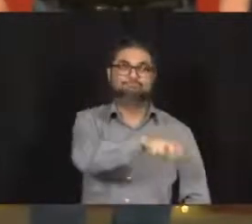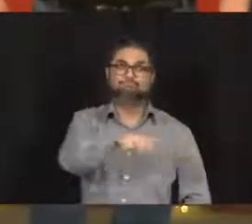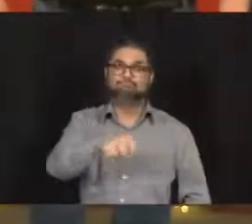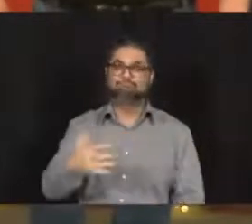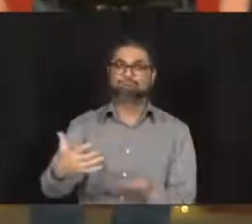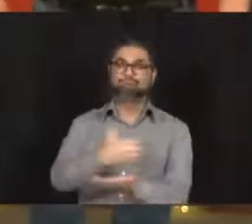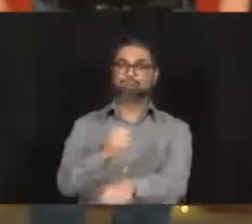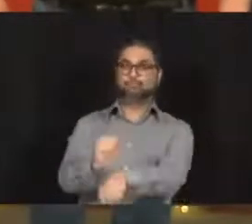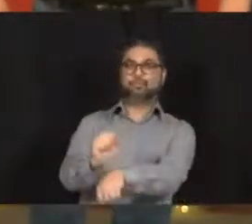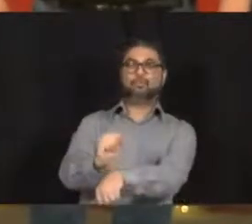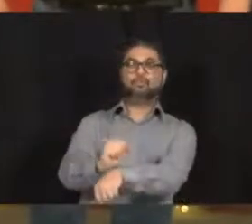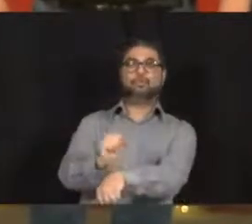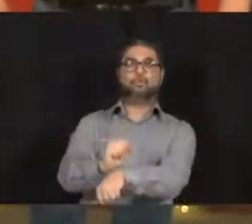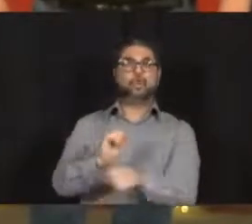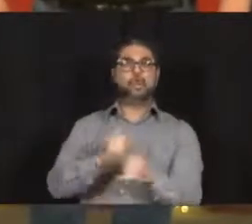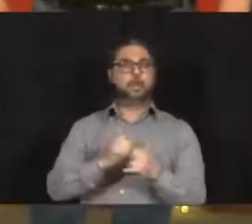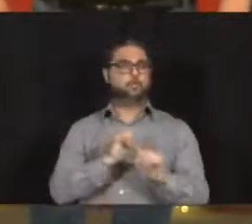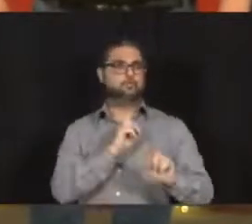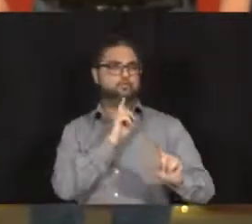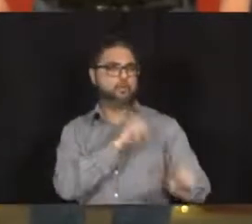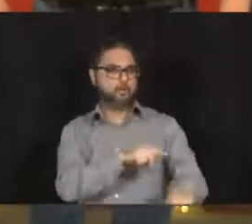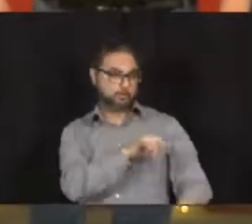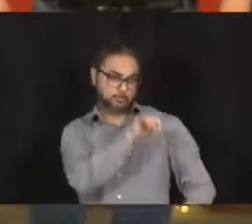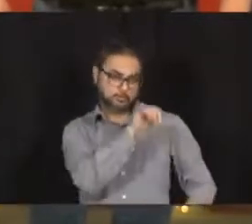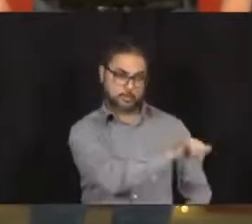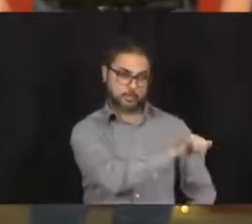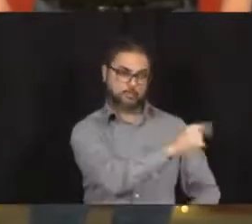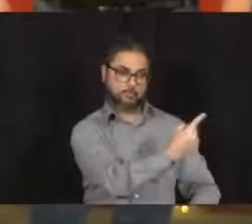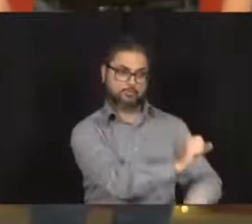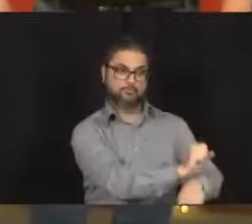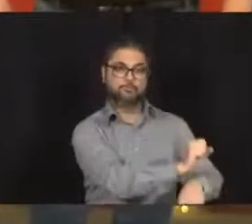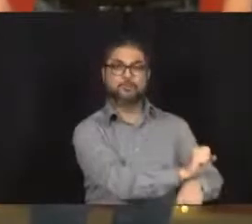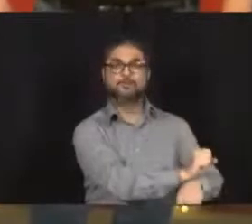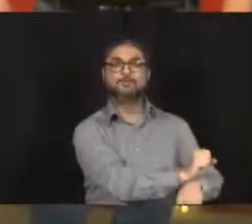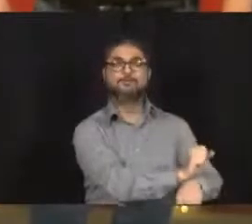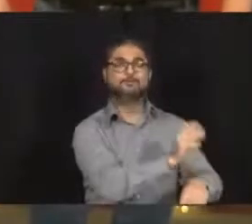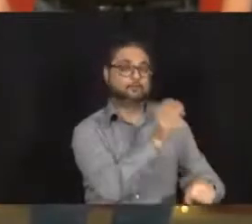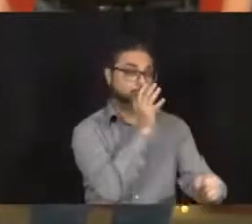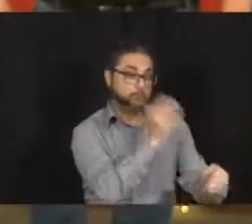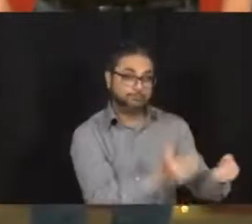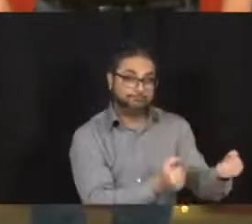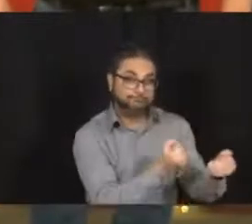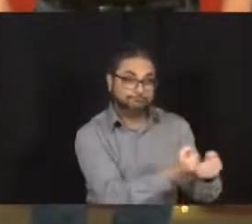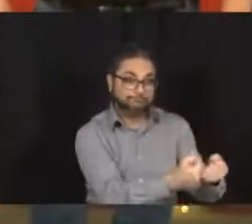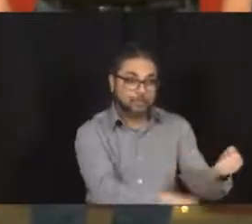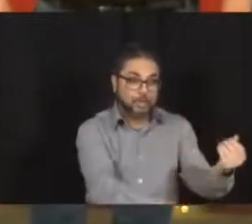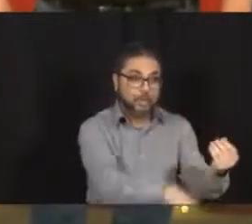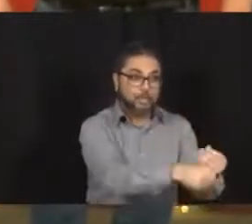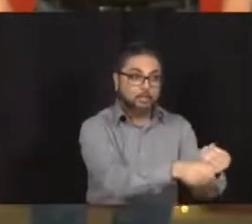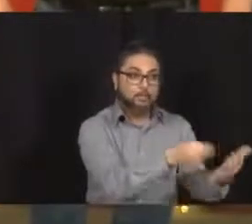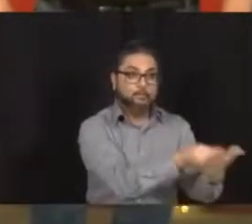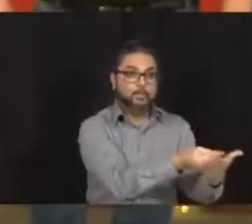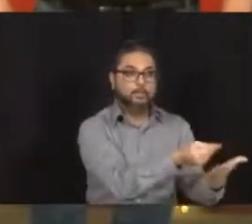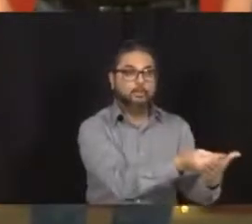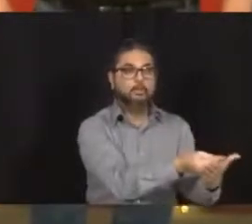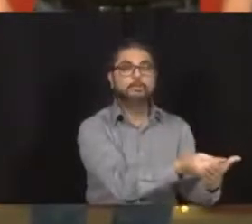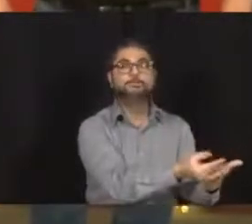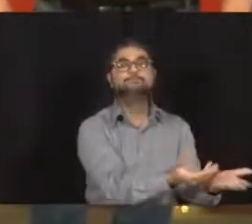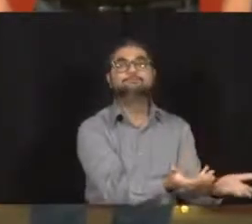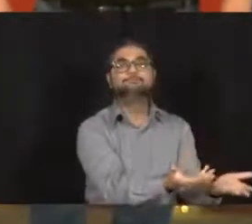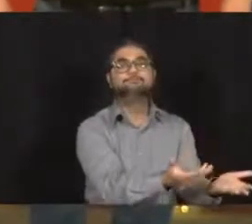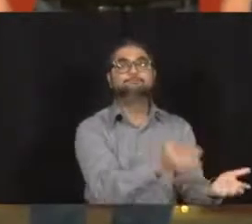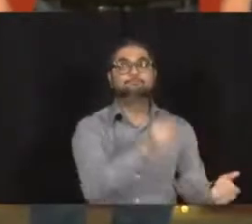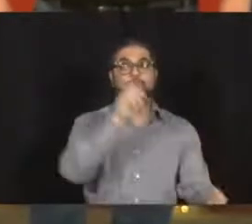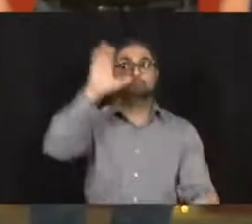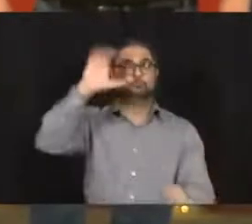make up for the fact that they may be losing income? Will Ontario do as BC has done and ensure that people are only working in one facility?